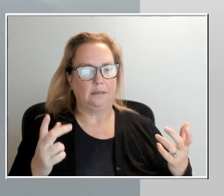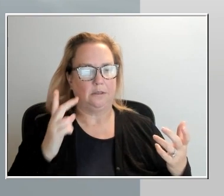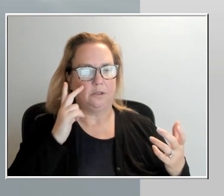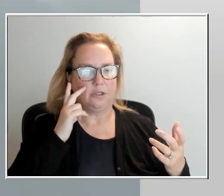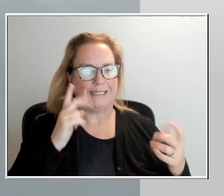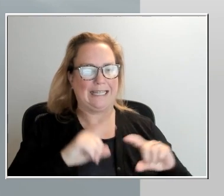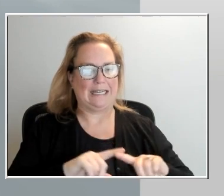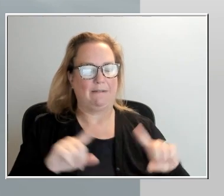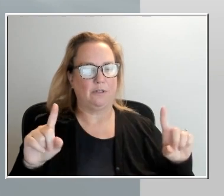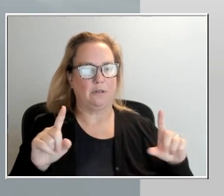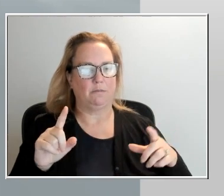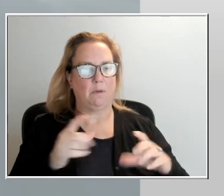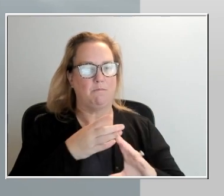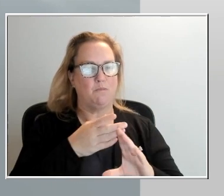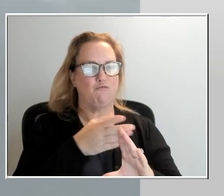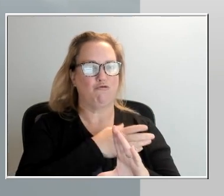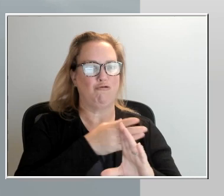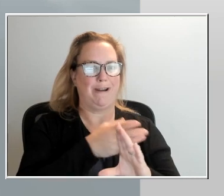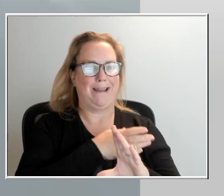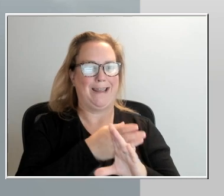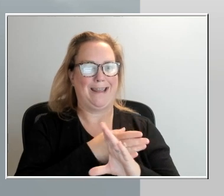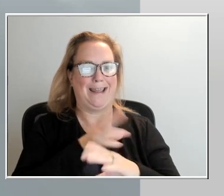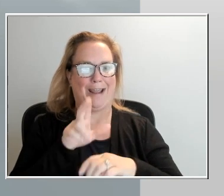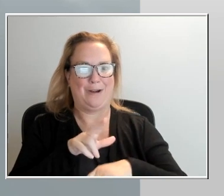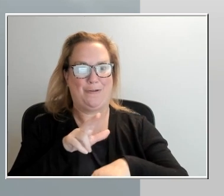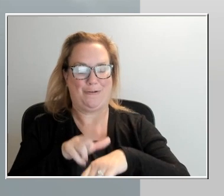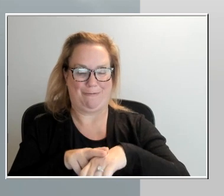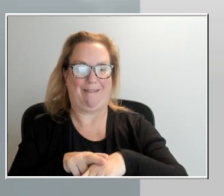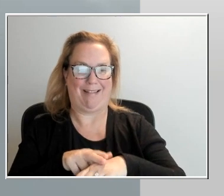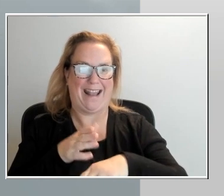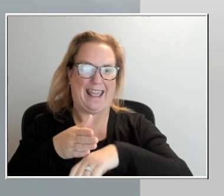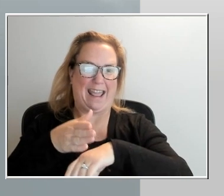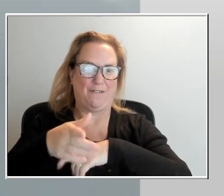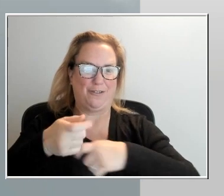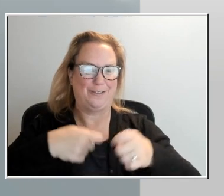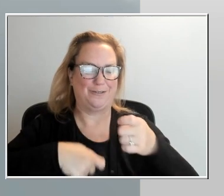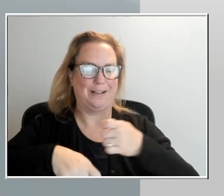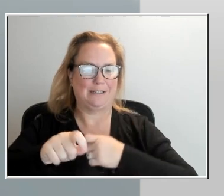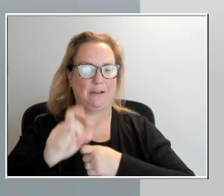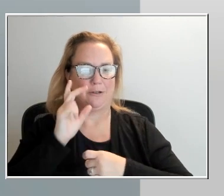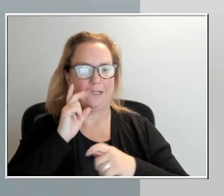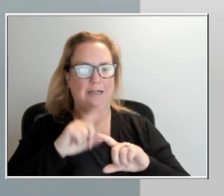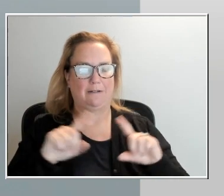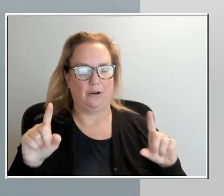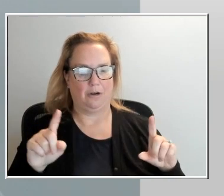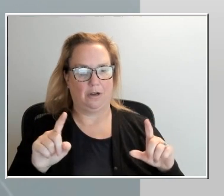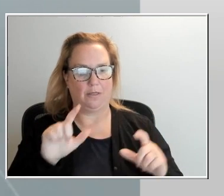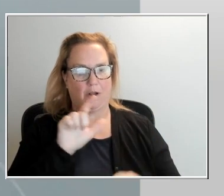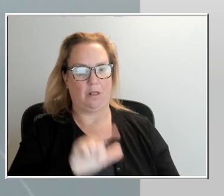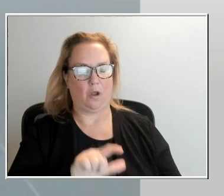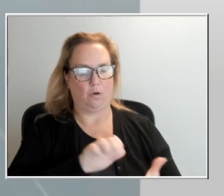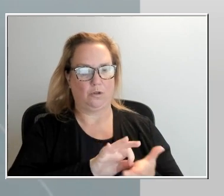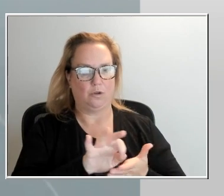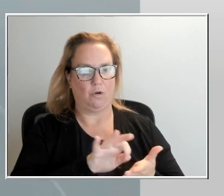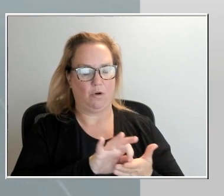between pre-transplant and normal and post-transplant. So there was a lower score for logical memory before transplant,